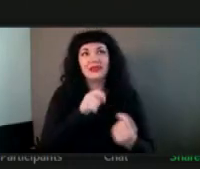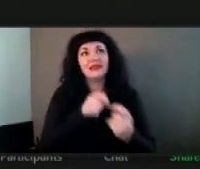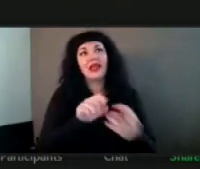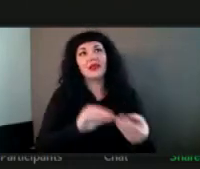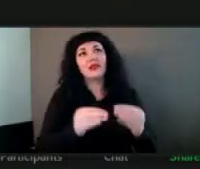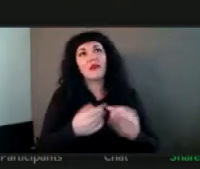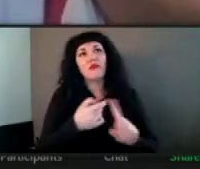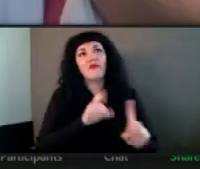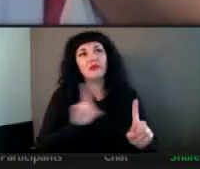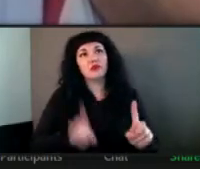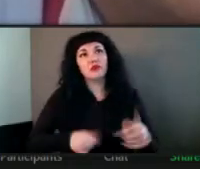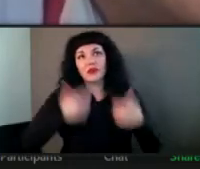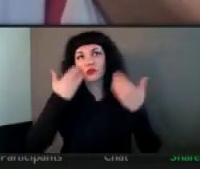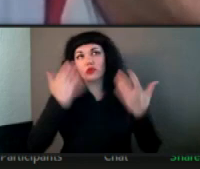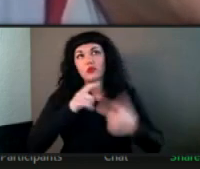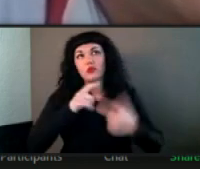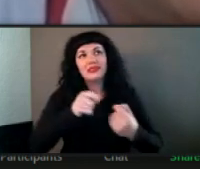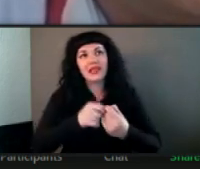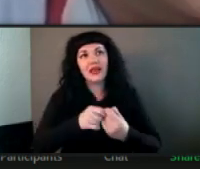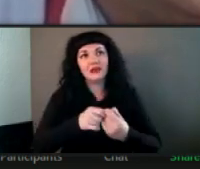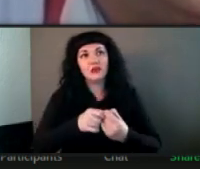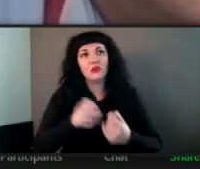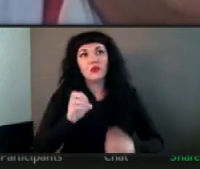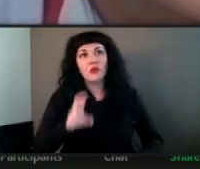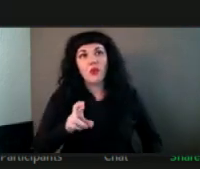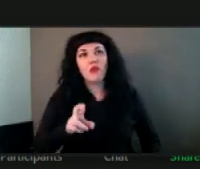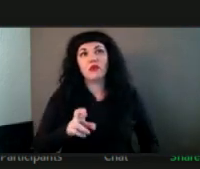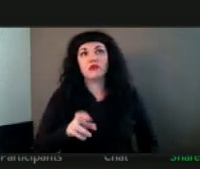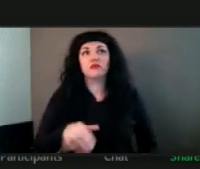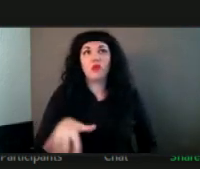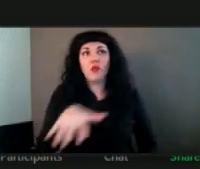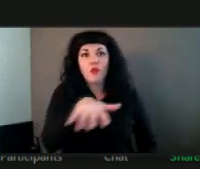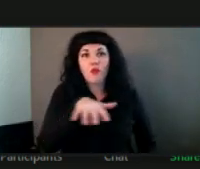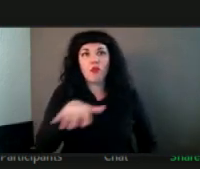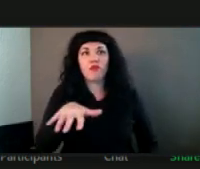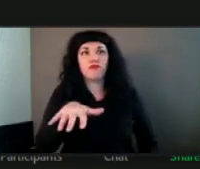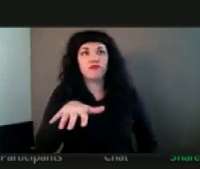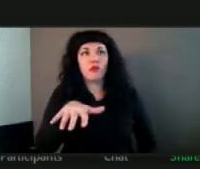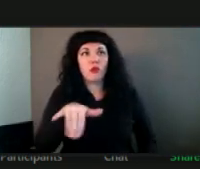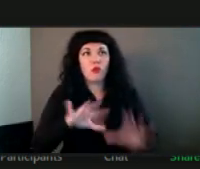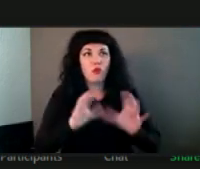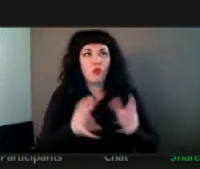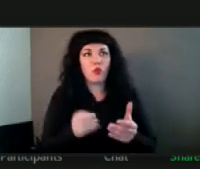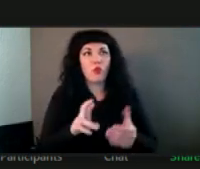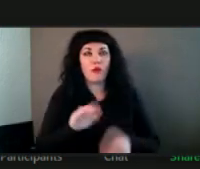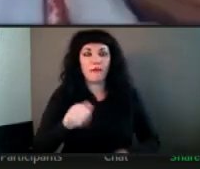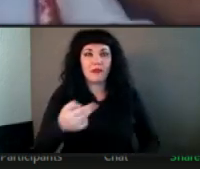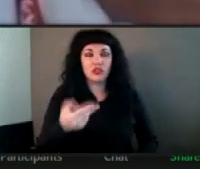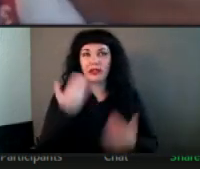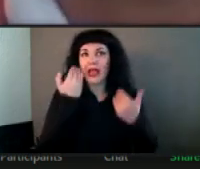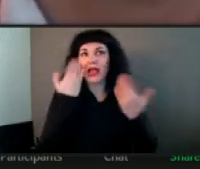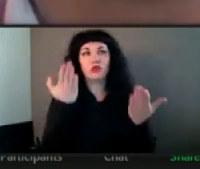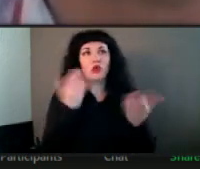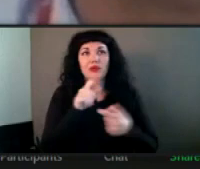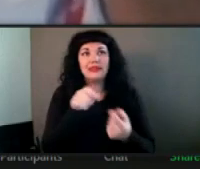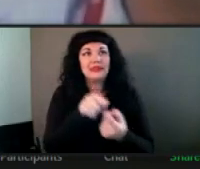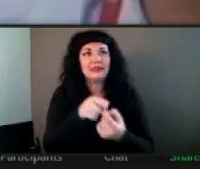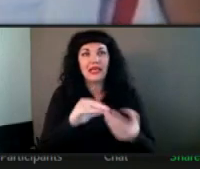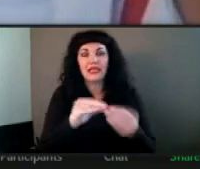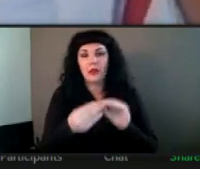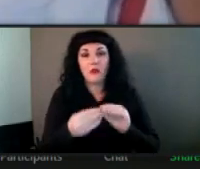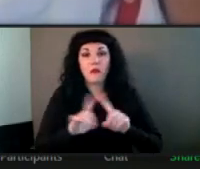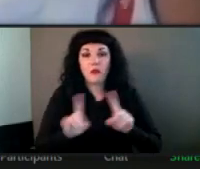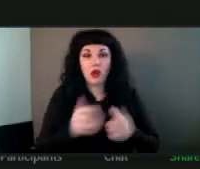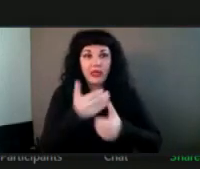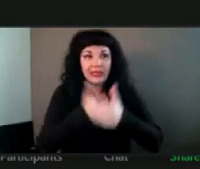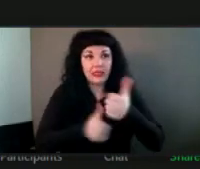or more globally, like in the state of Michigan, but I don't know, like each individual school district,